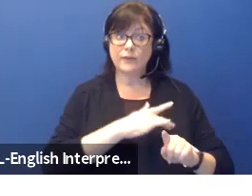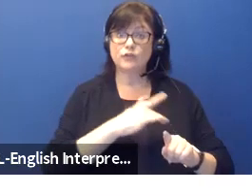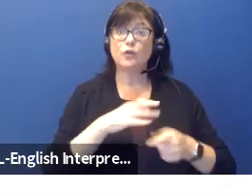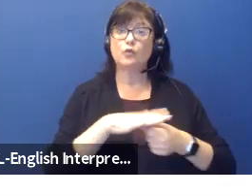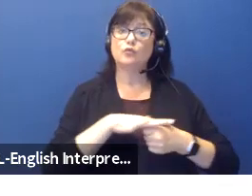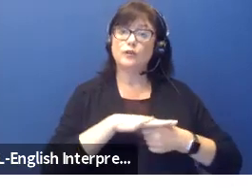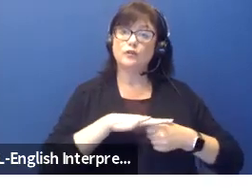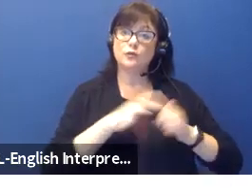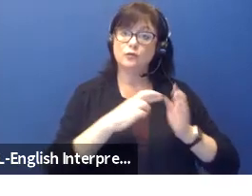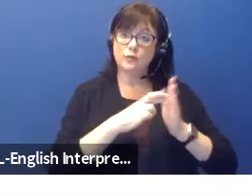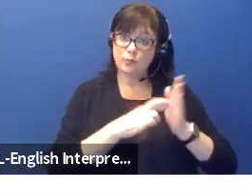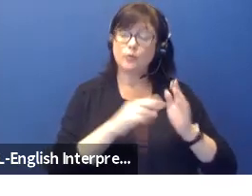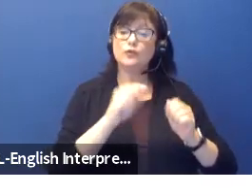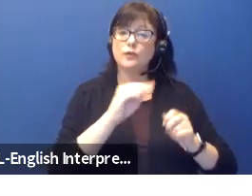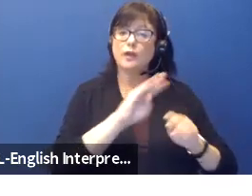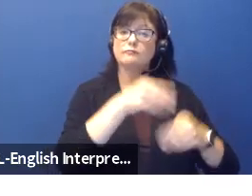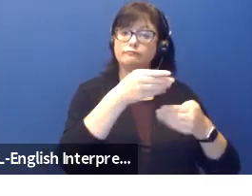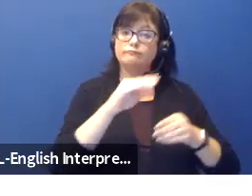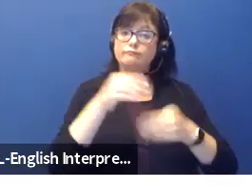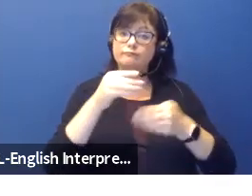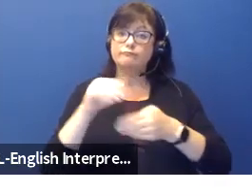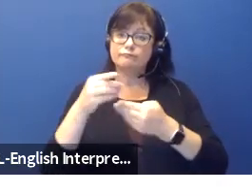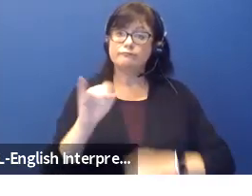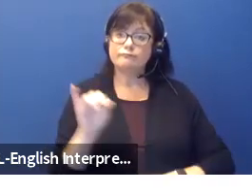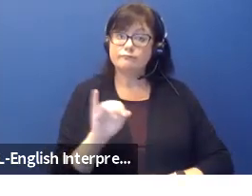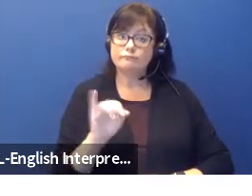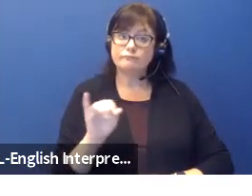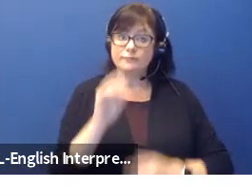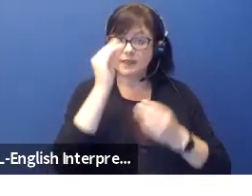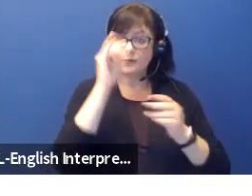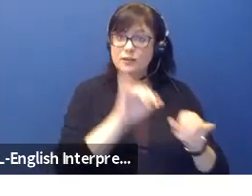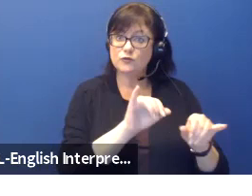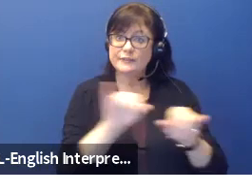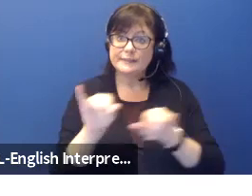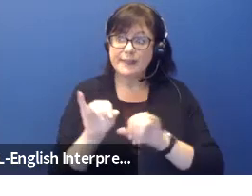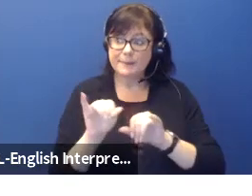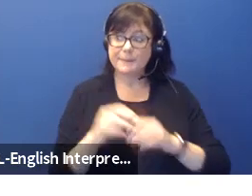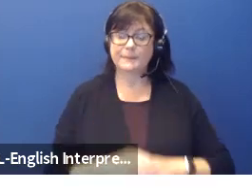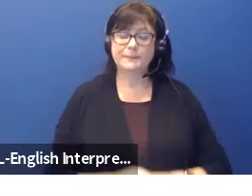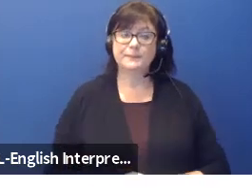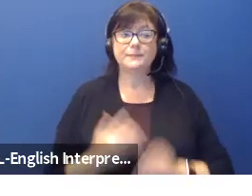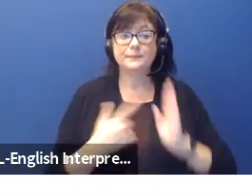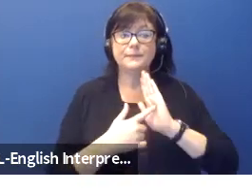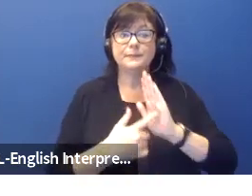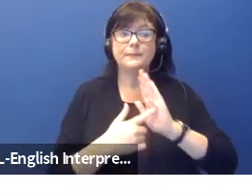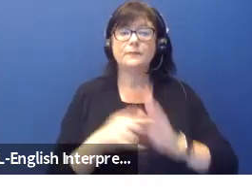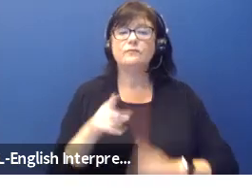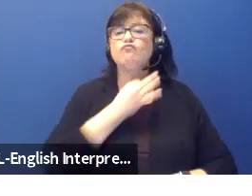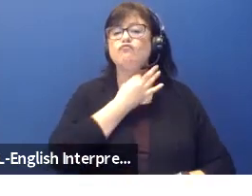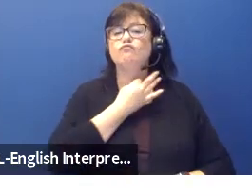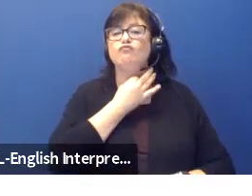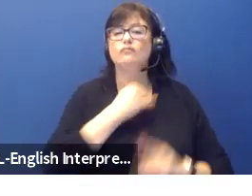reports with all of the same data parameters in them. So if you want to look at Western region and how they're doing in